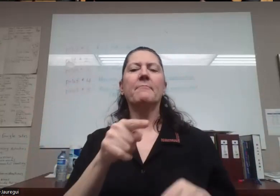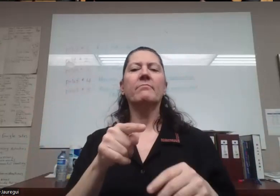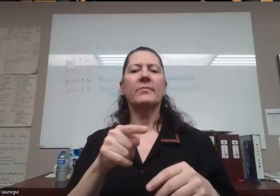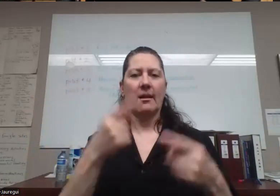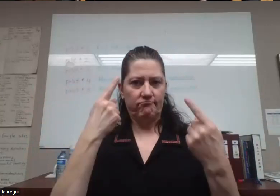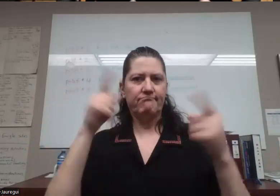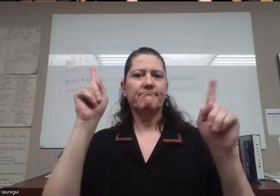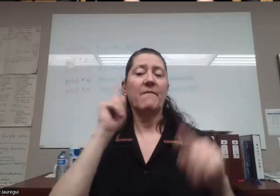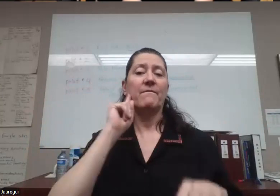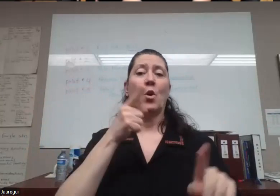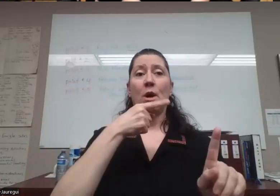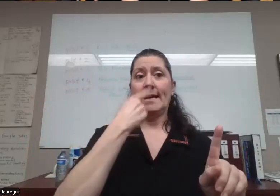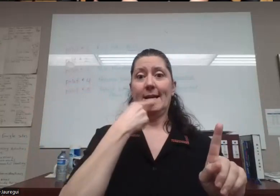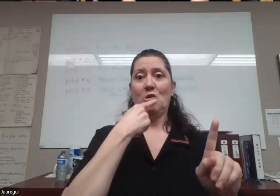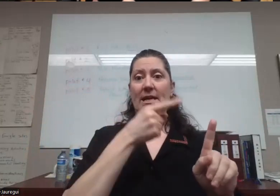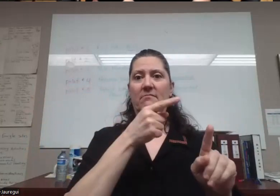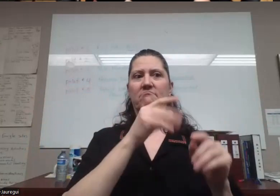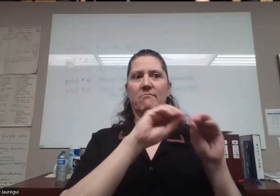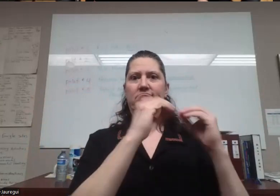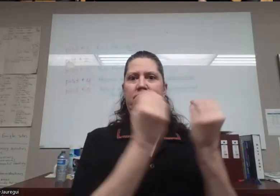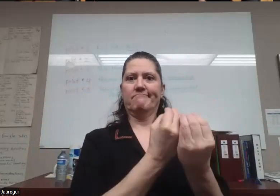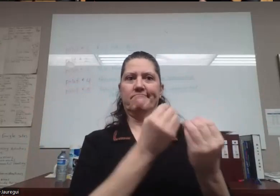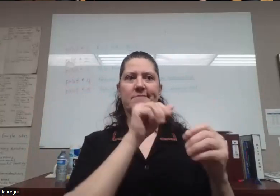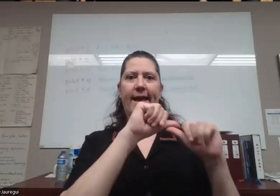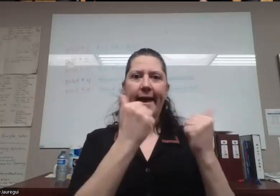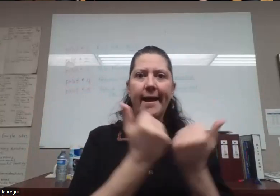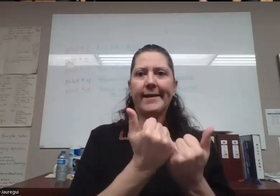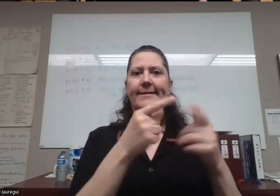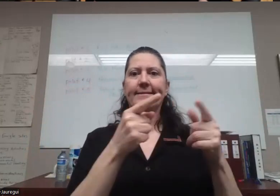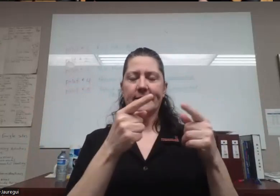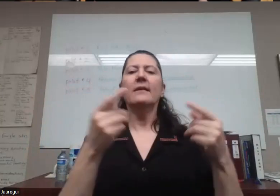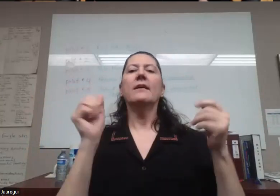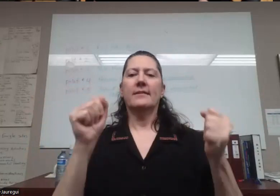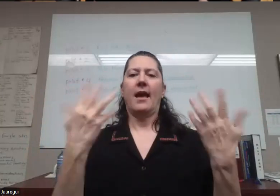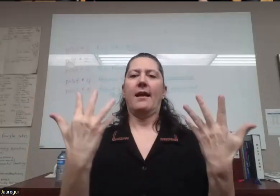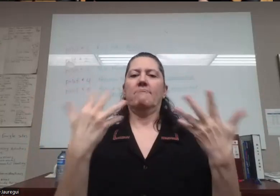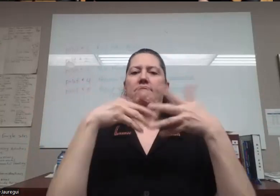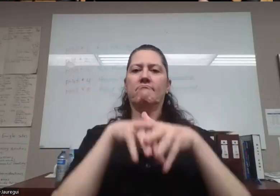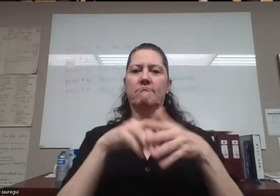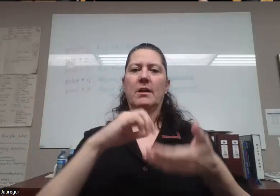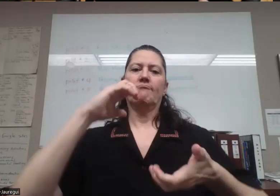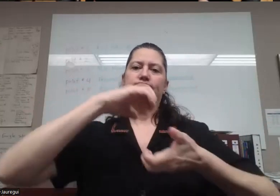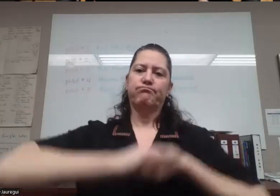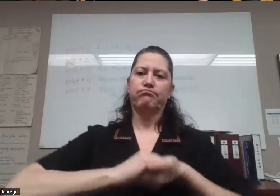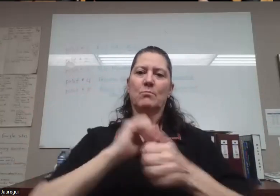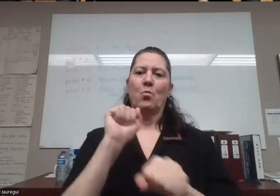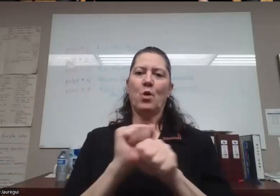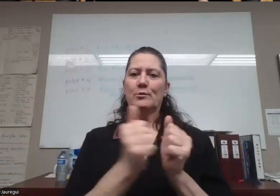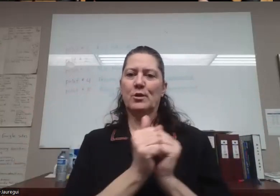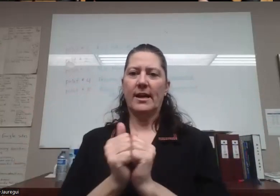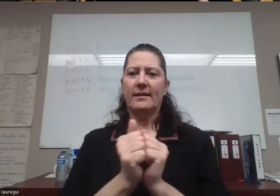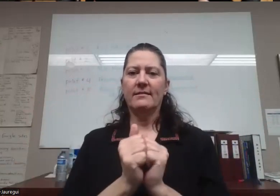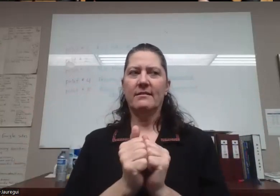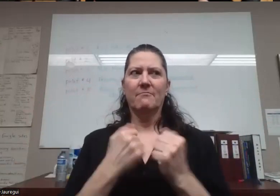It seems from what I've noticed quite often it's hearing